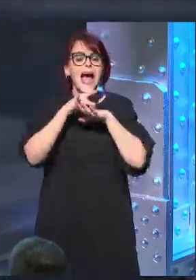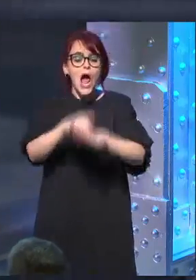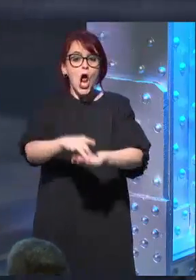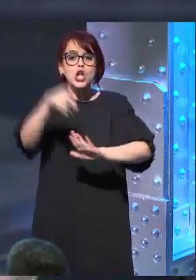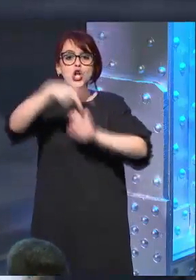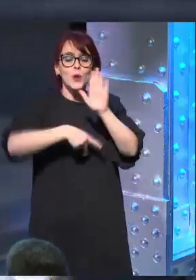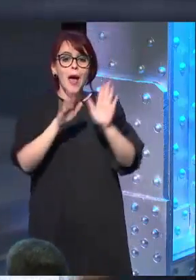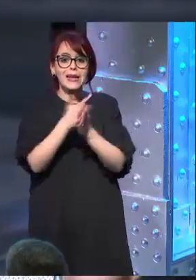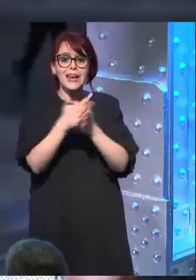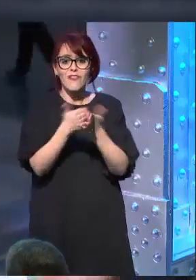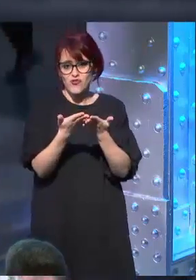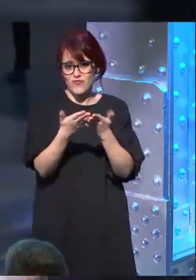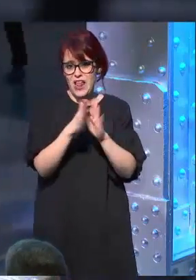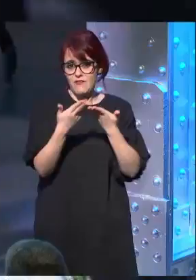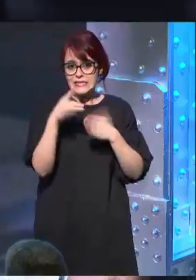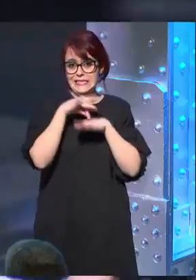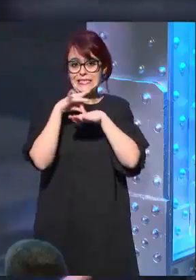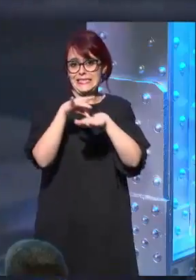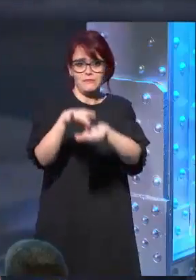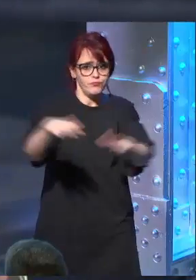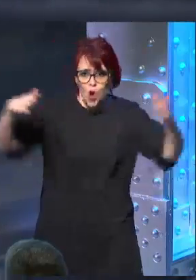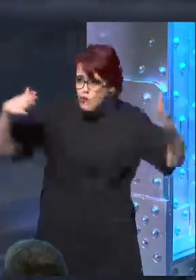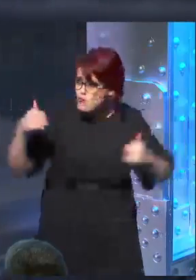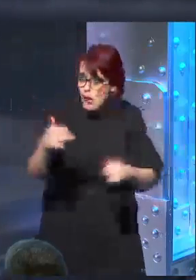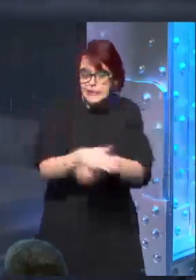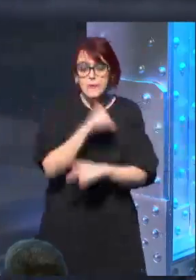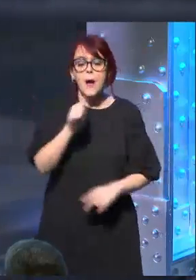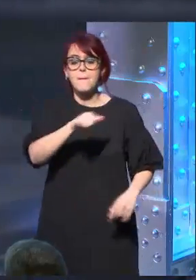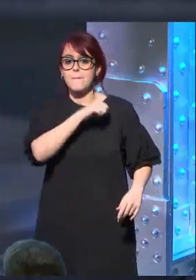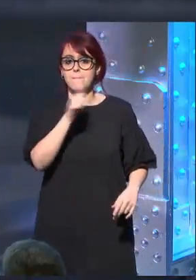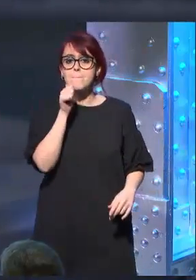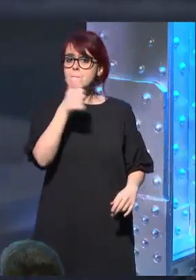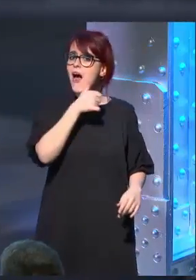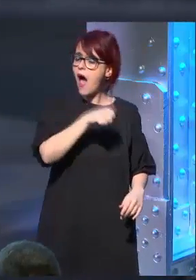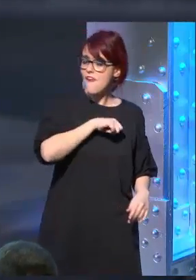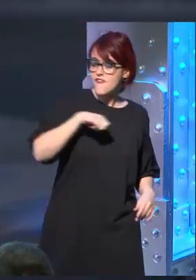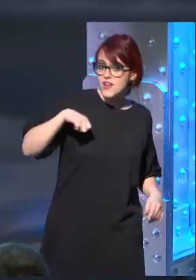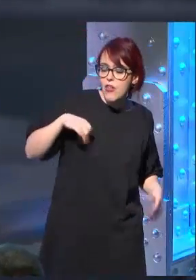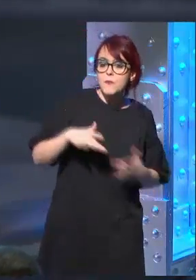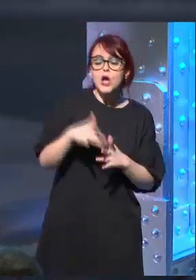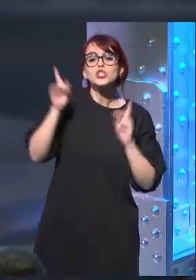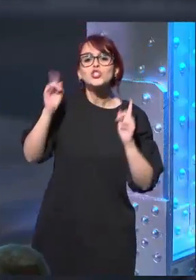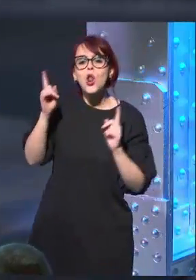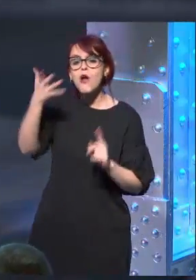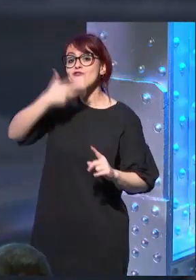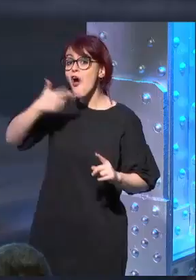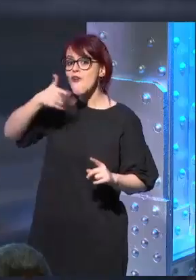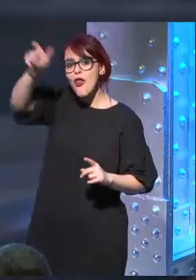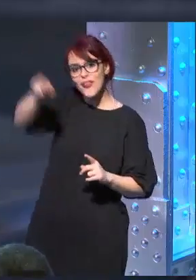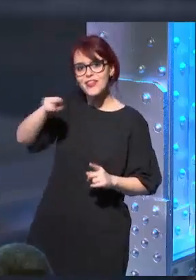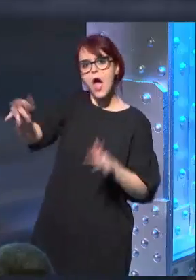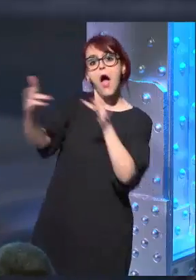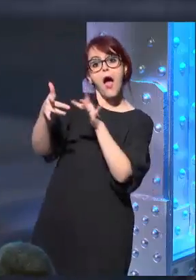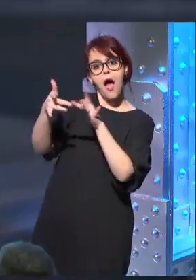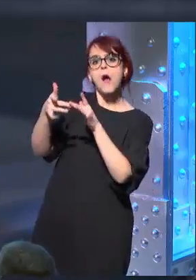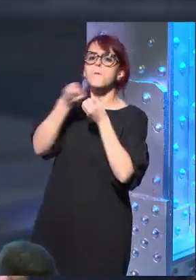to the internet, laptops. There are basic usage guides, but privacy or adding people